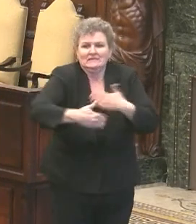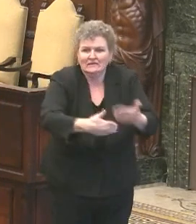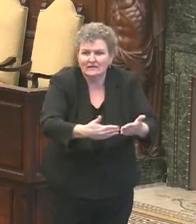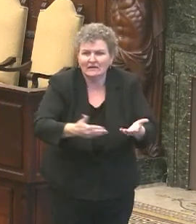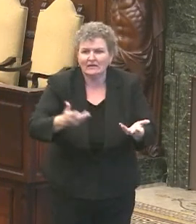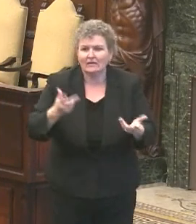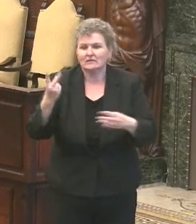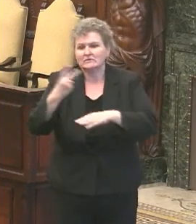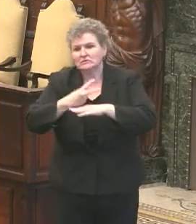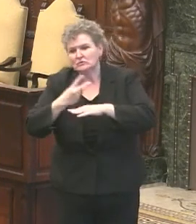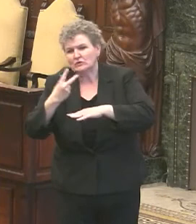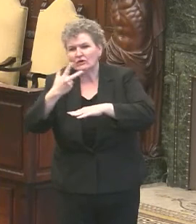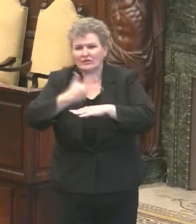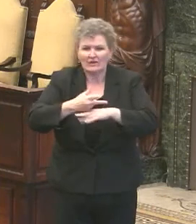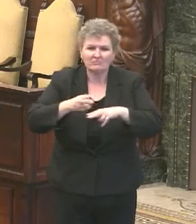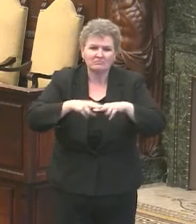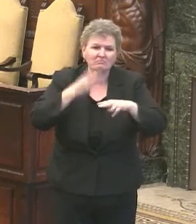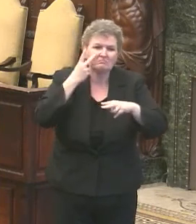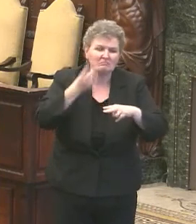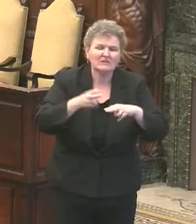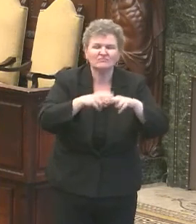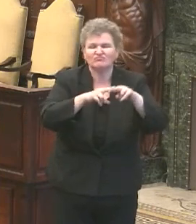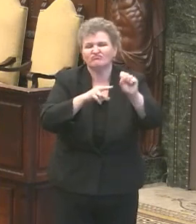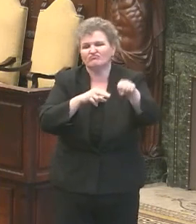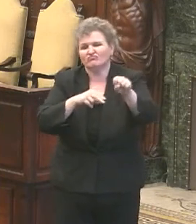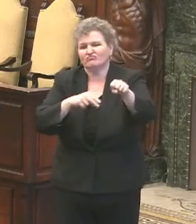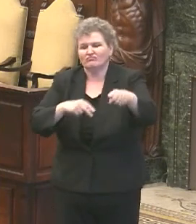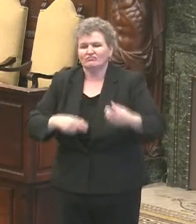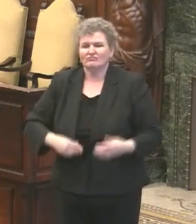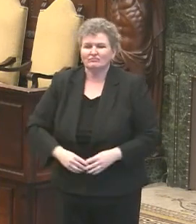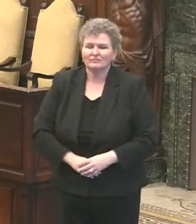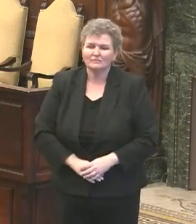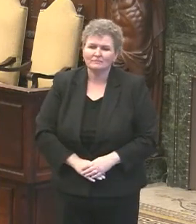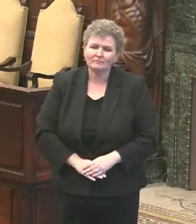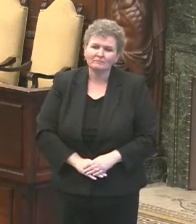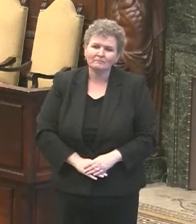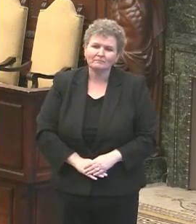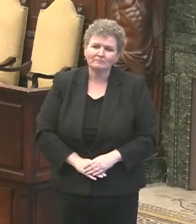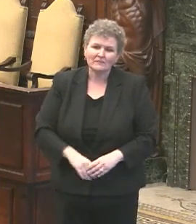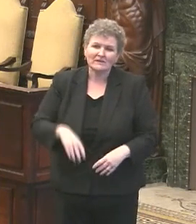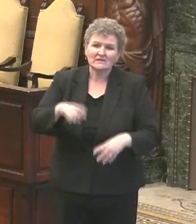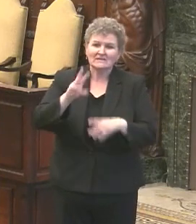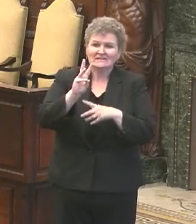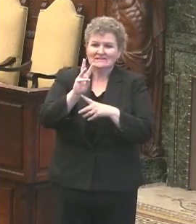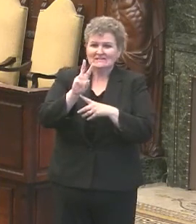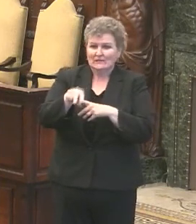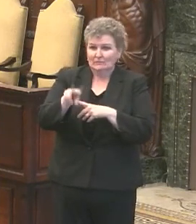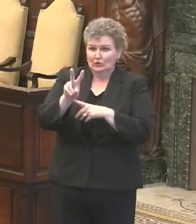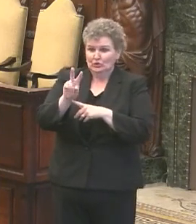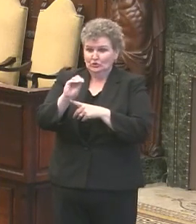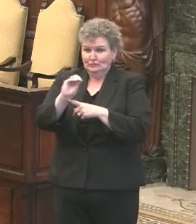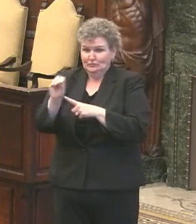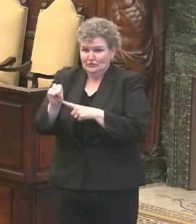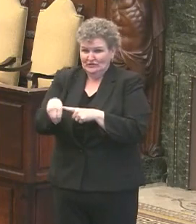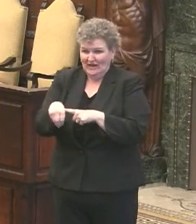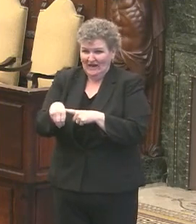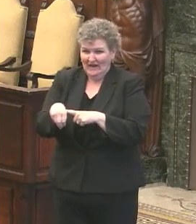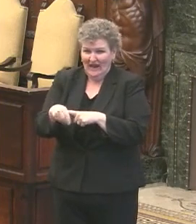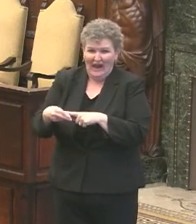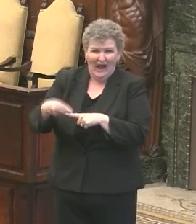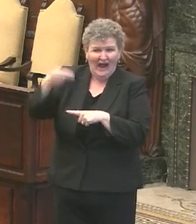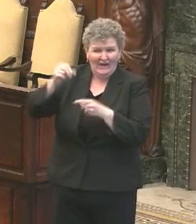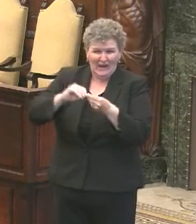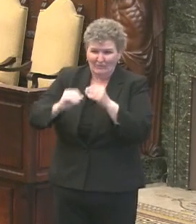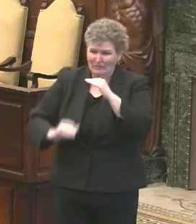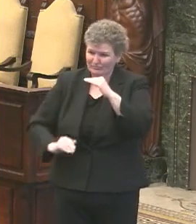before and 5.1% positive the week before that. That 7.2% positive is the highest percent positive that we have seen since the